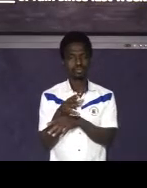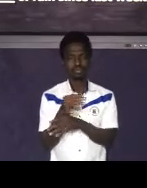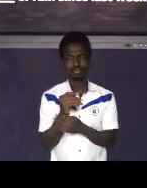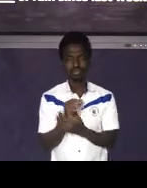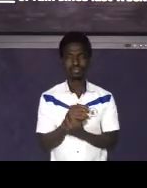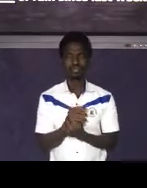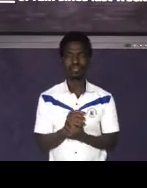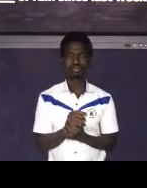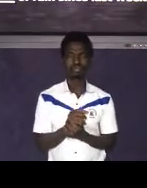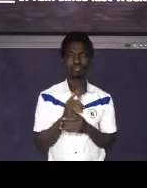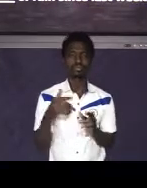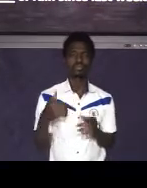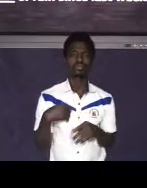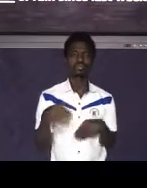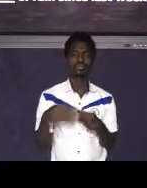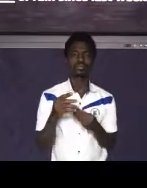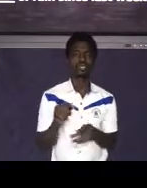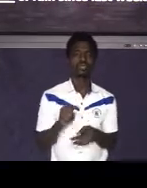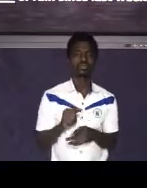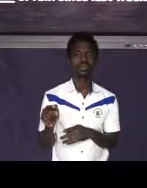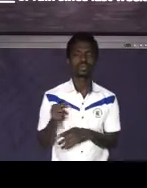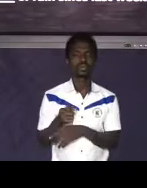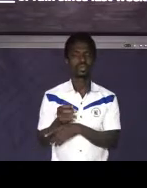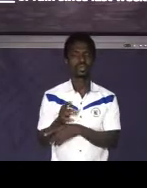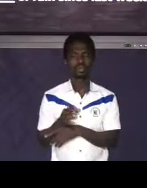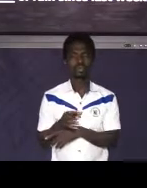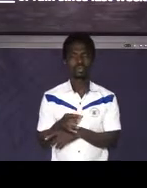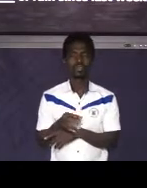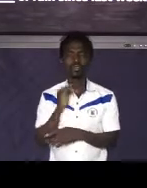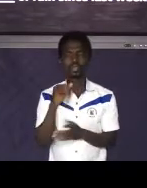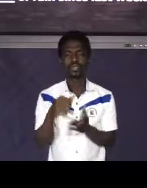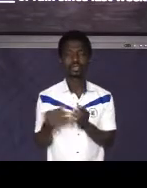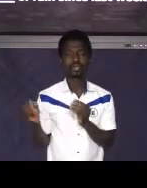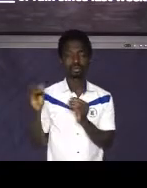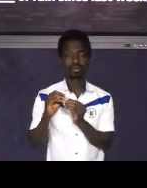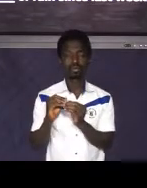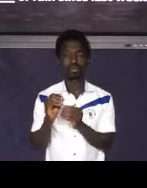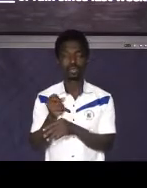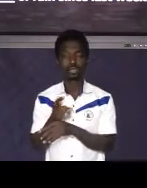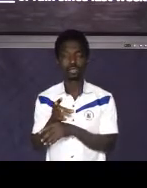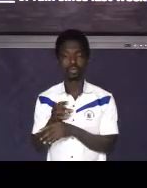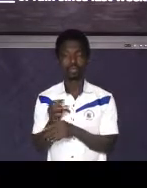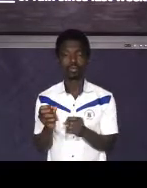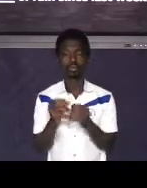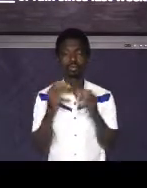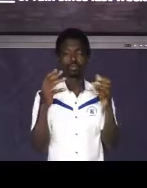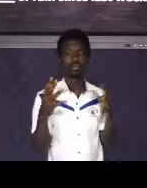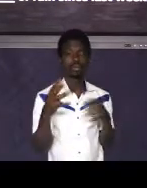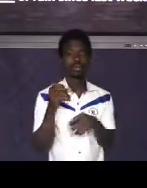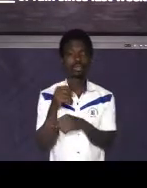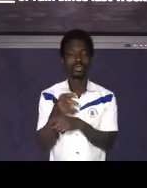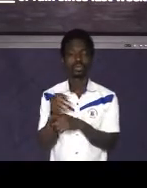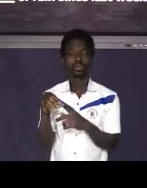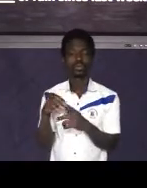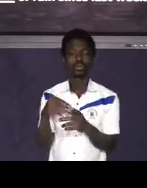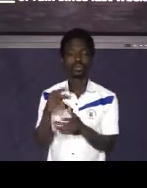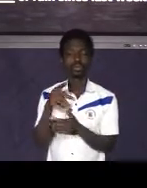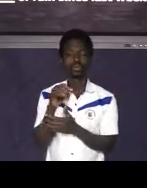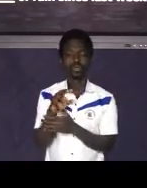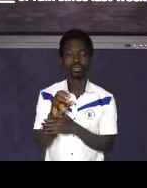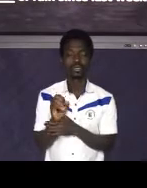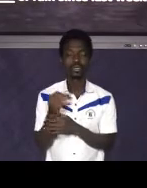advice. Let me give you dash advice. Is it much advice, many advice, or a piece